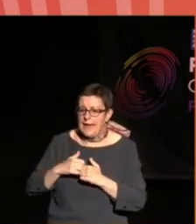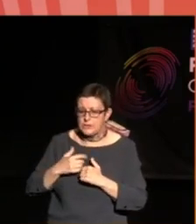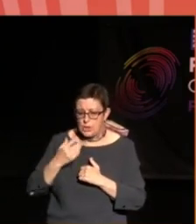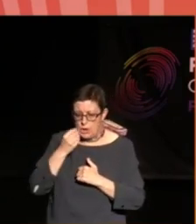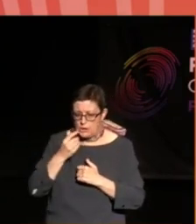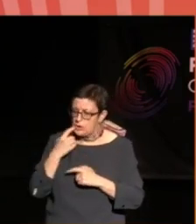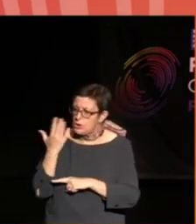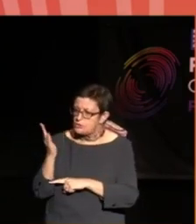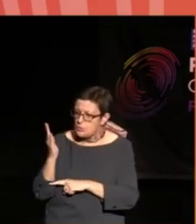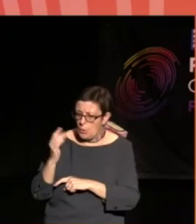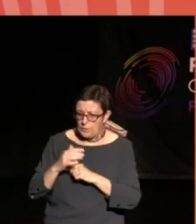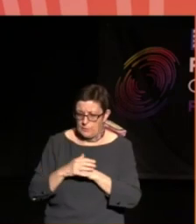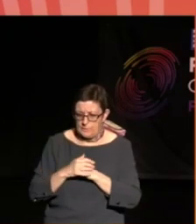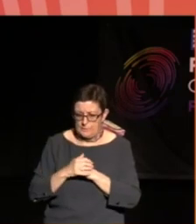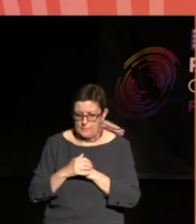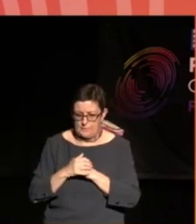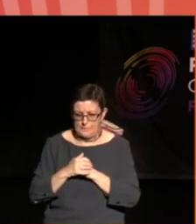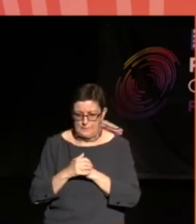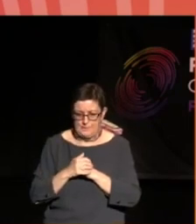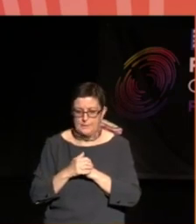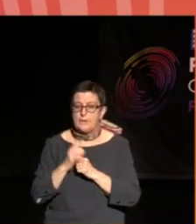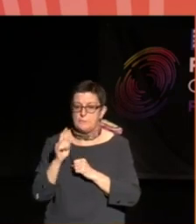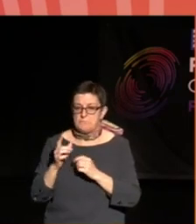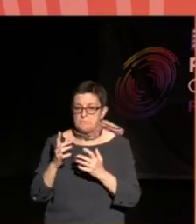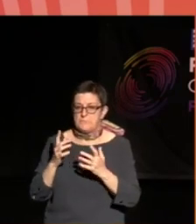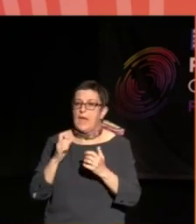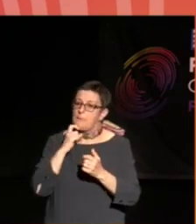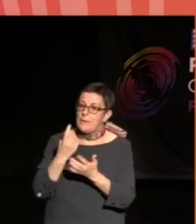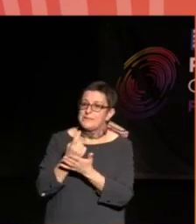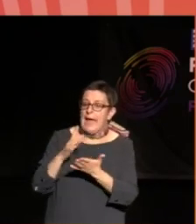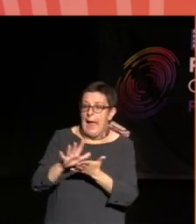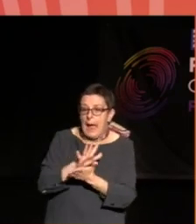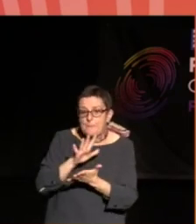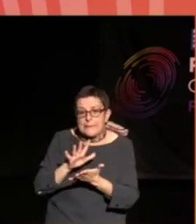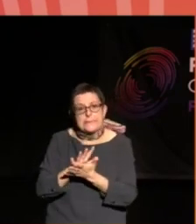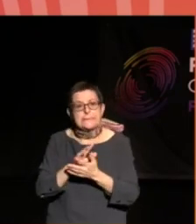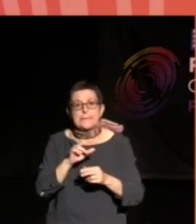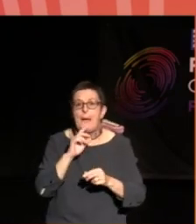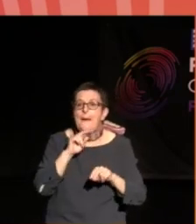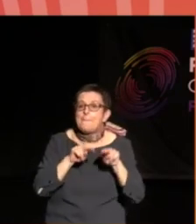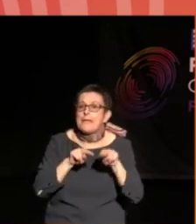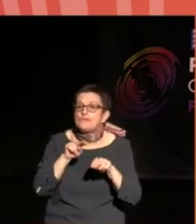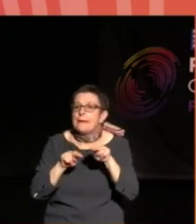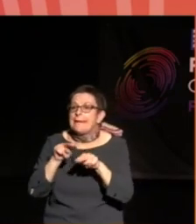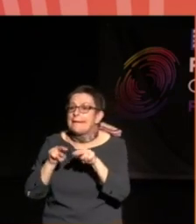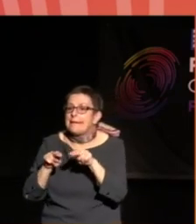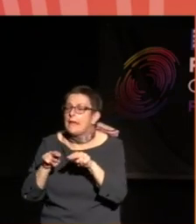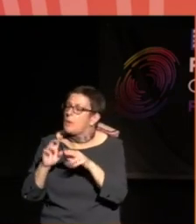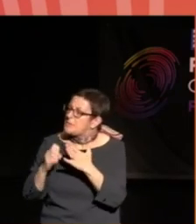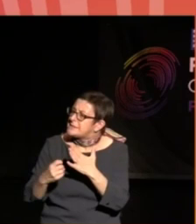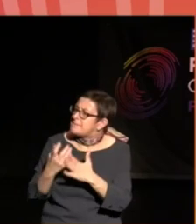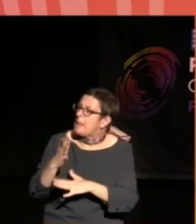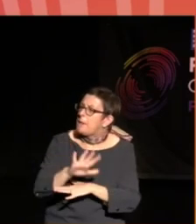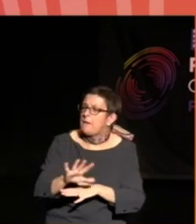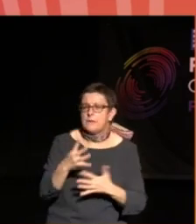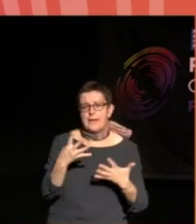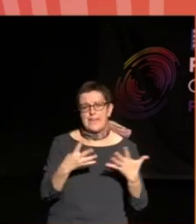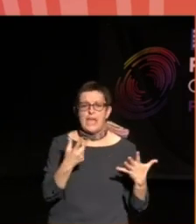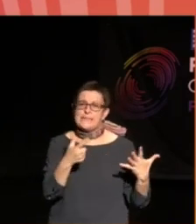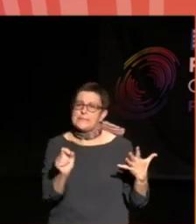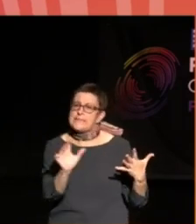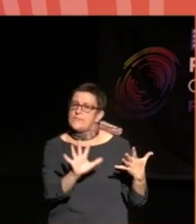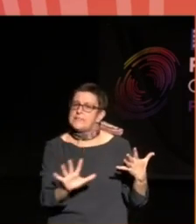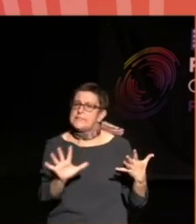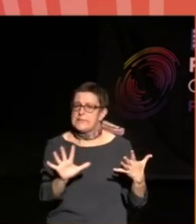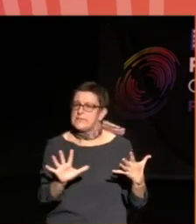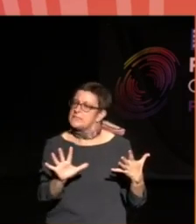and I was really enthralled to hear about gross domestic happiness as a metric, and I think it was developed in the 70s. And